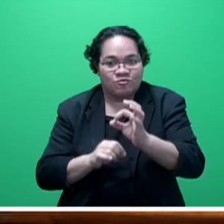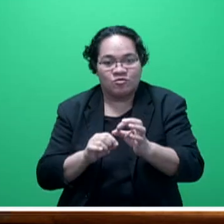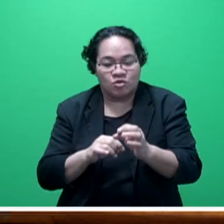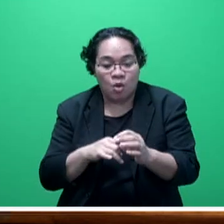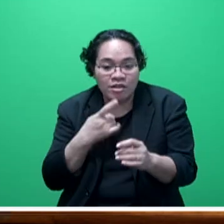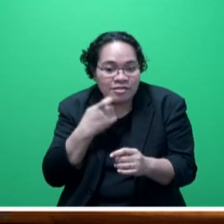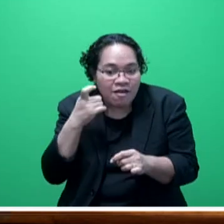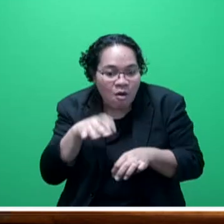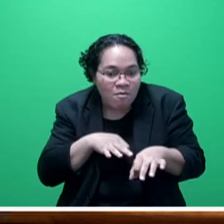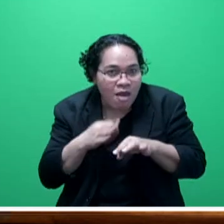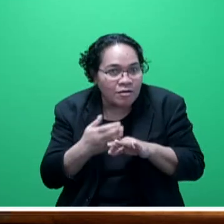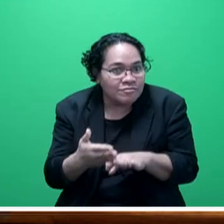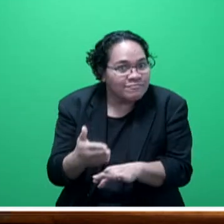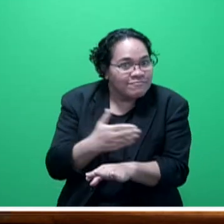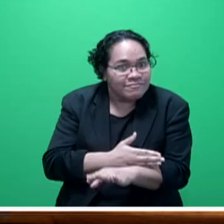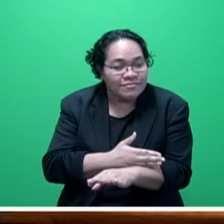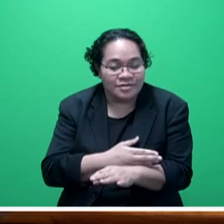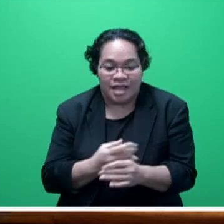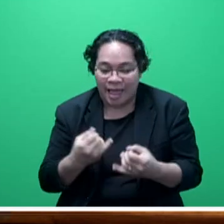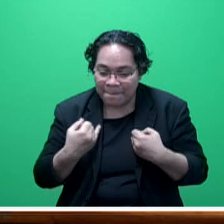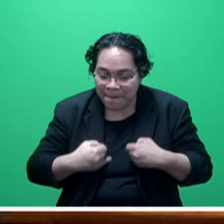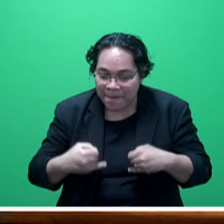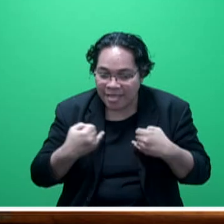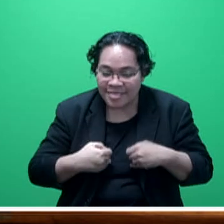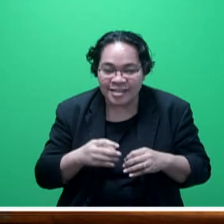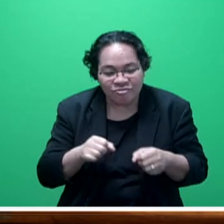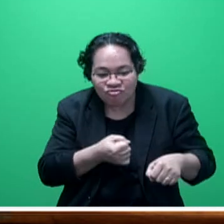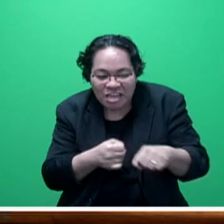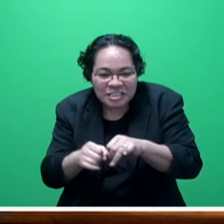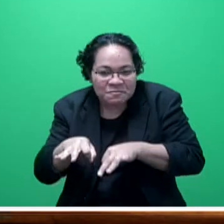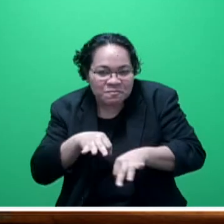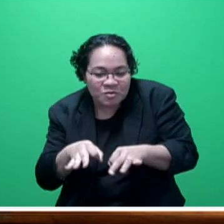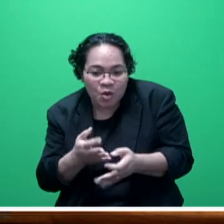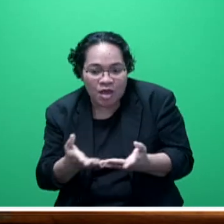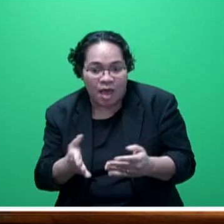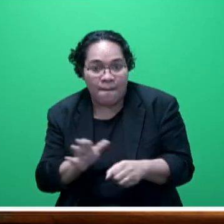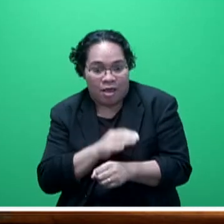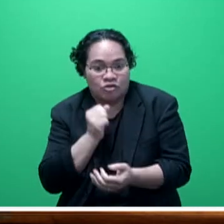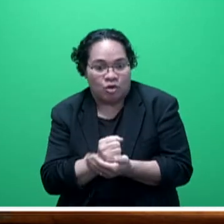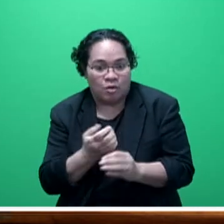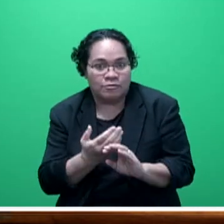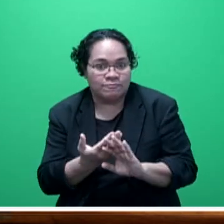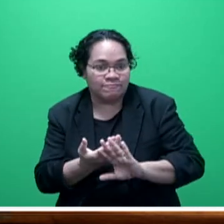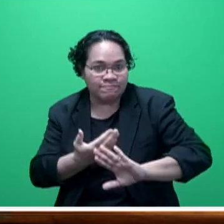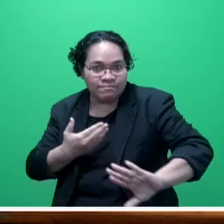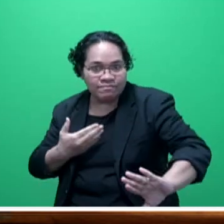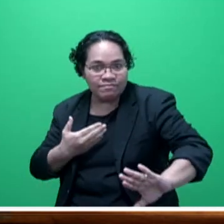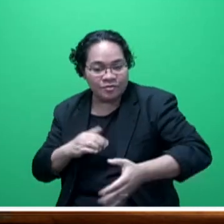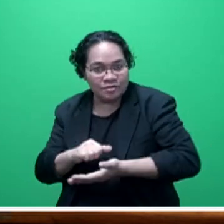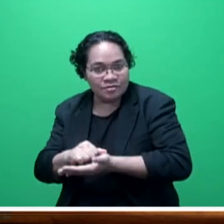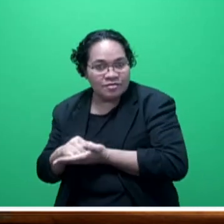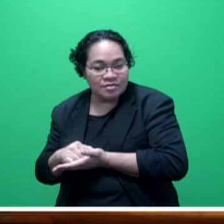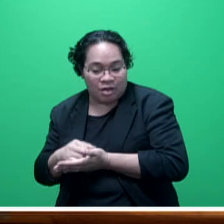carefully planning and implementing strategies to ensure that we are kept away from this pandemic that has